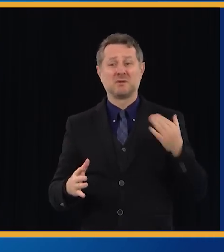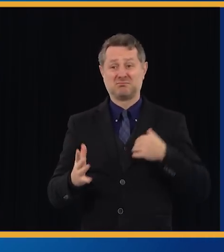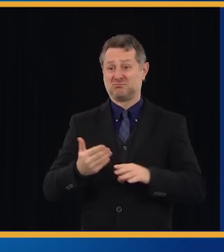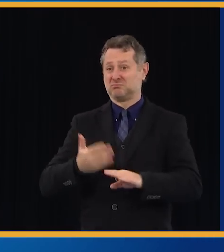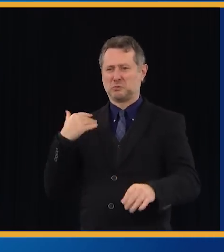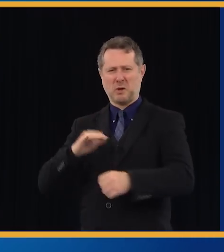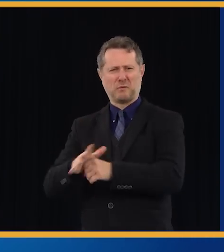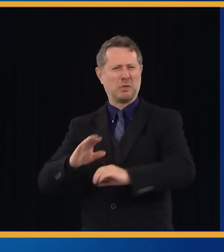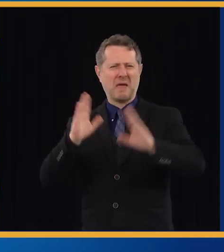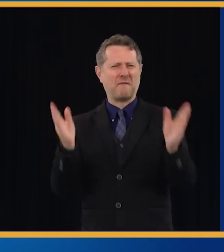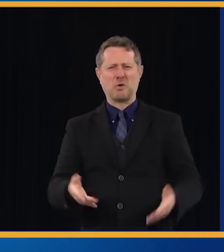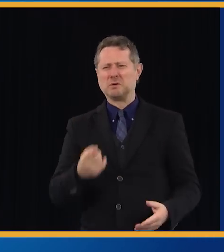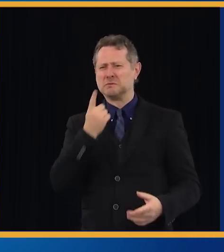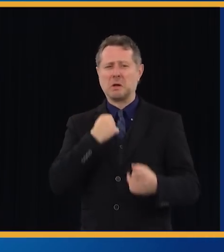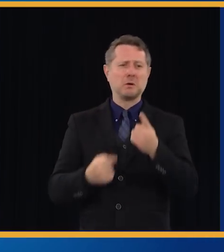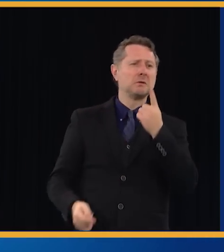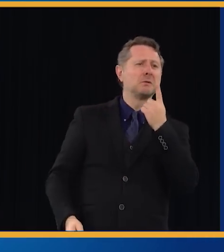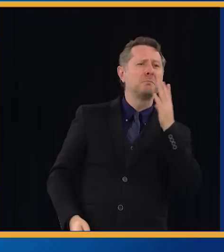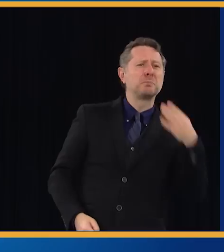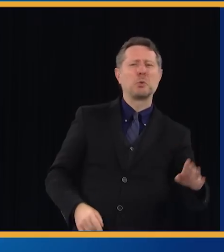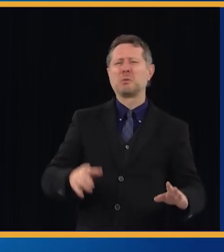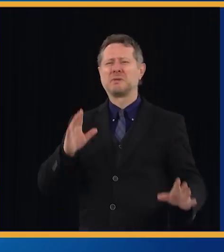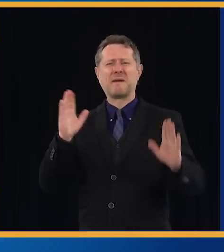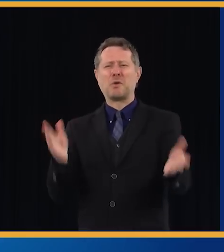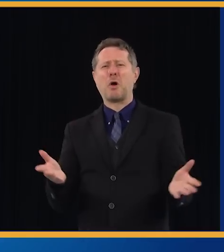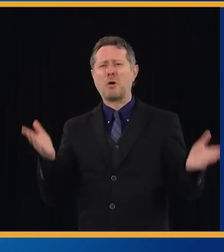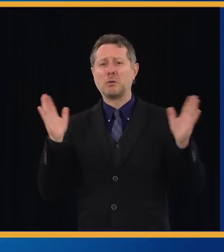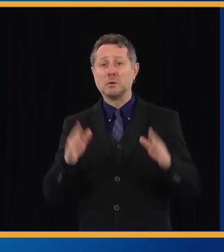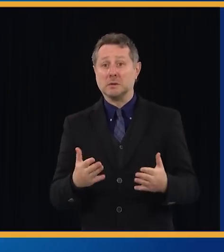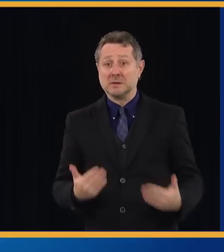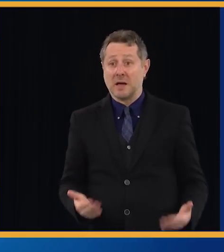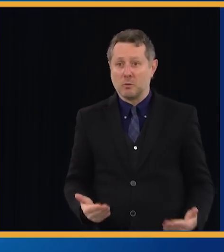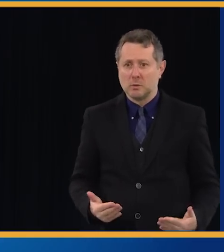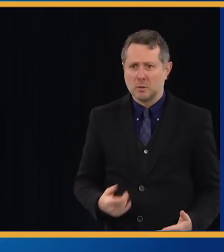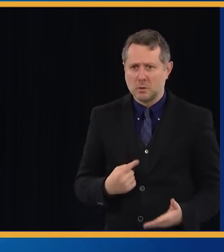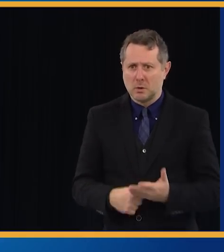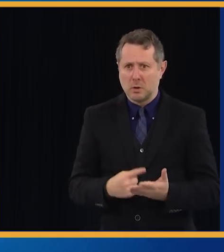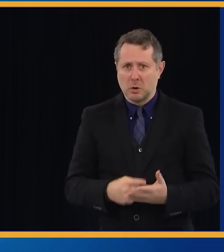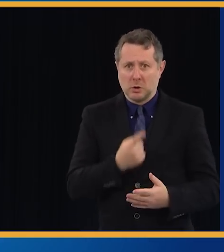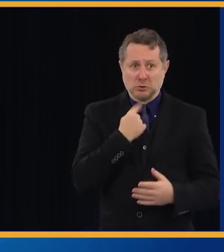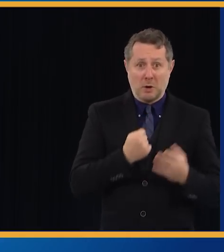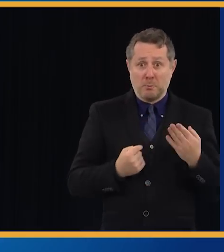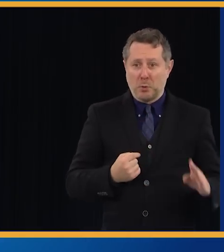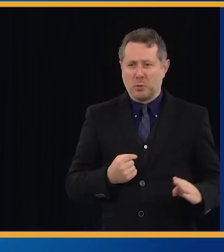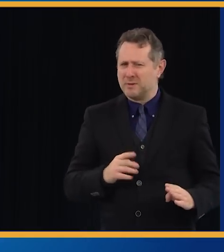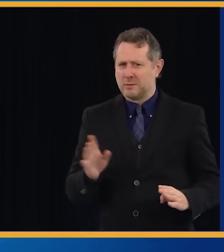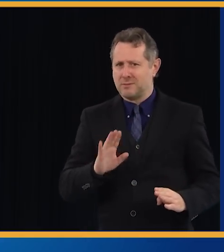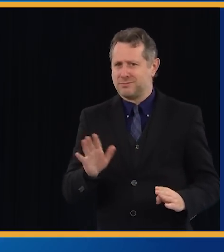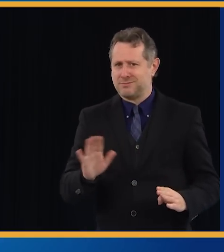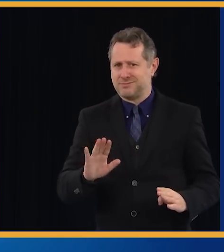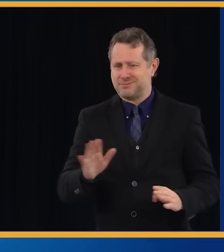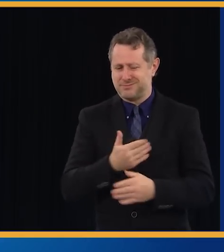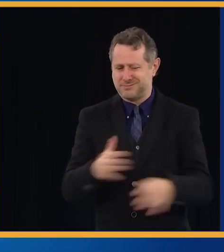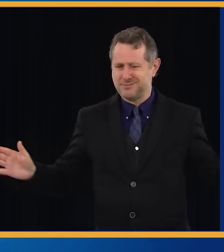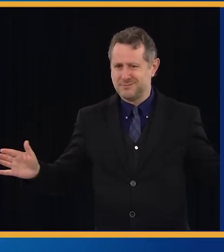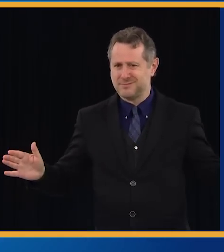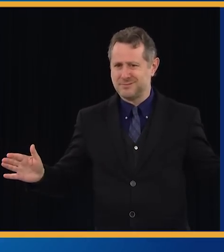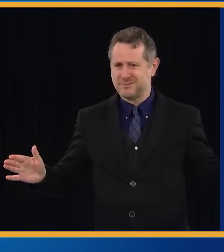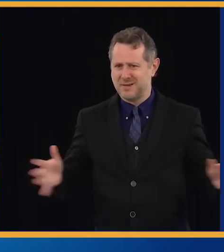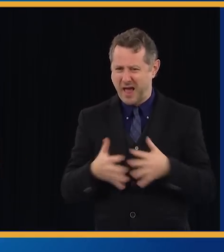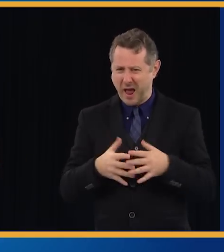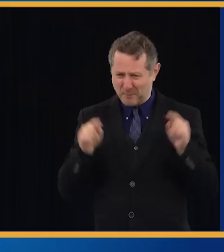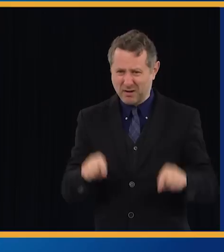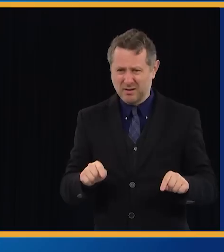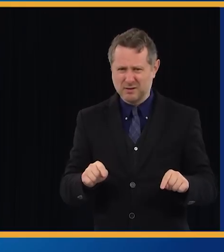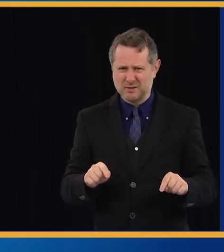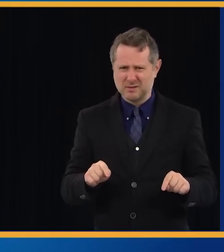comes to any important issue, but certainly not now. And that's not what this country is all about. It's not red and blue, it's